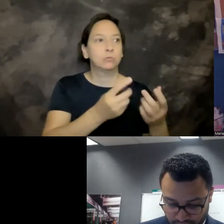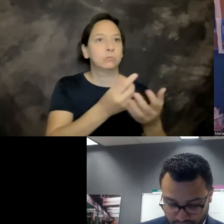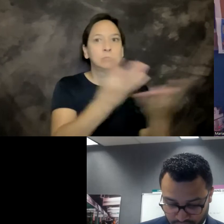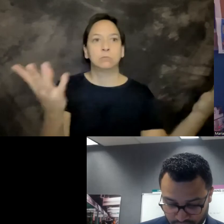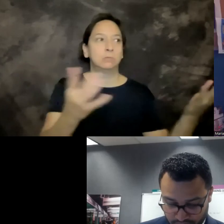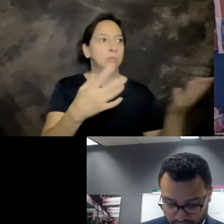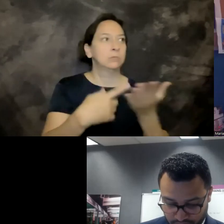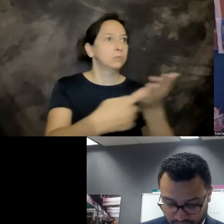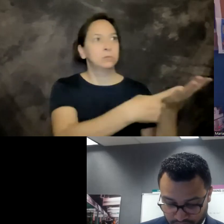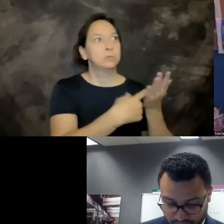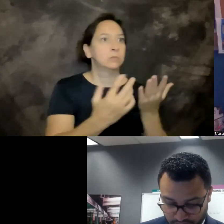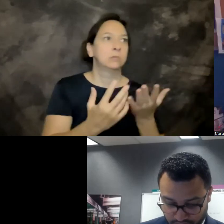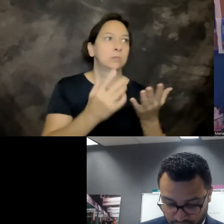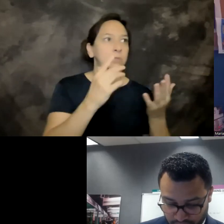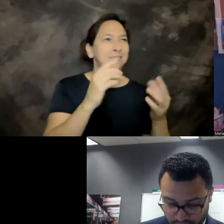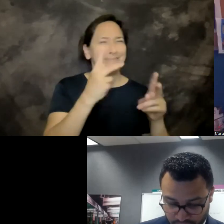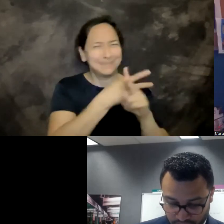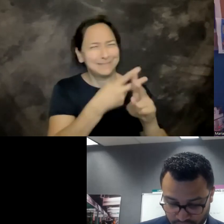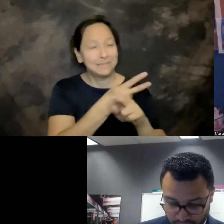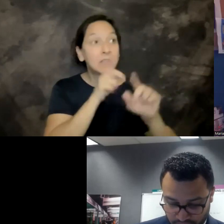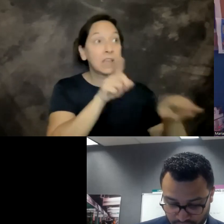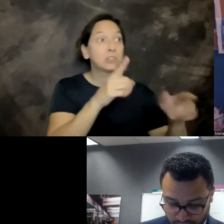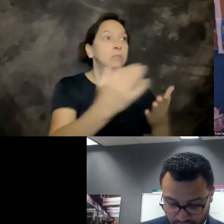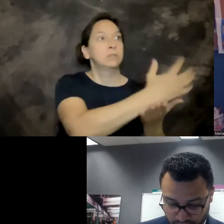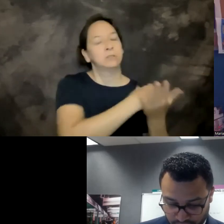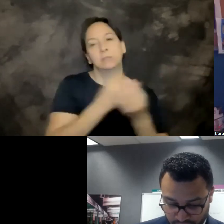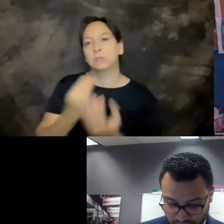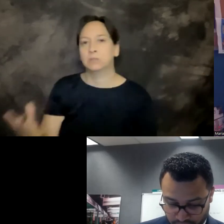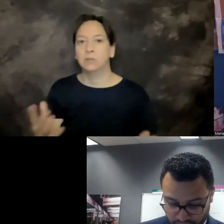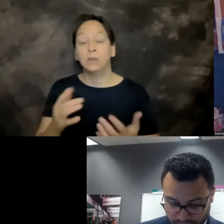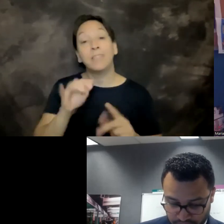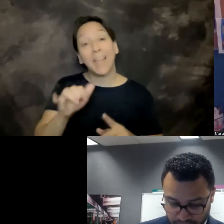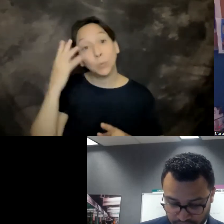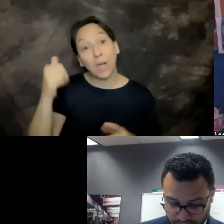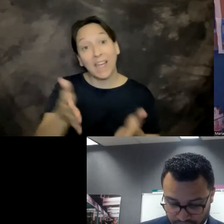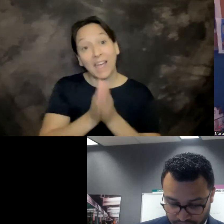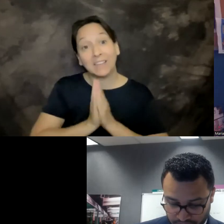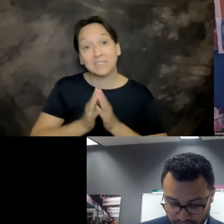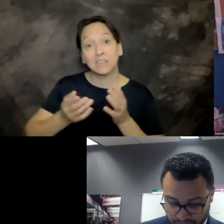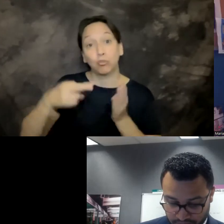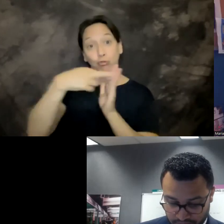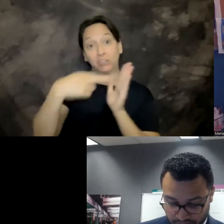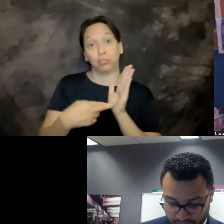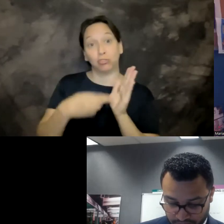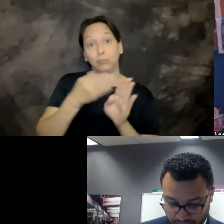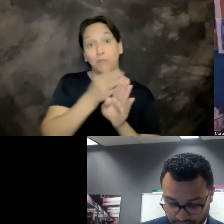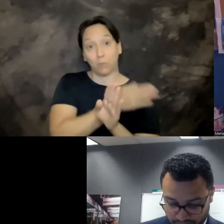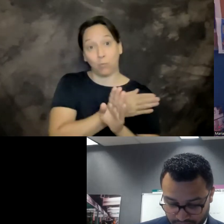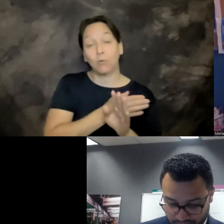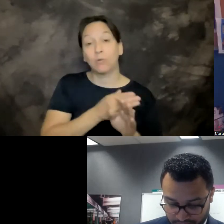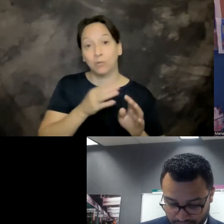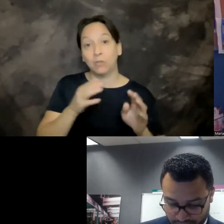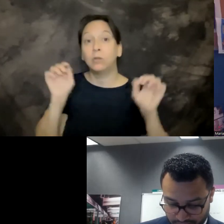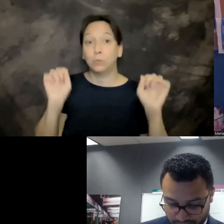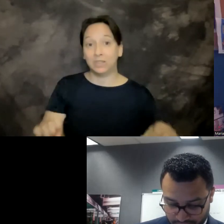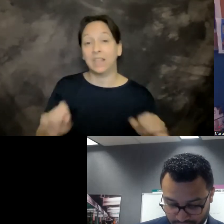get an answer for you. And that's why we asked you all to register ahead of time so that we can follow up with you with the